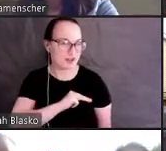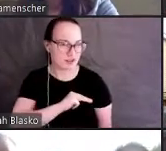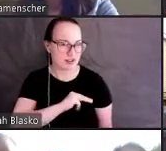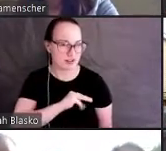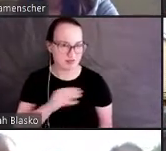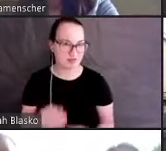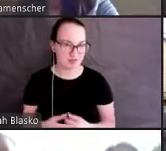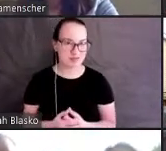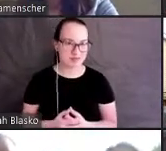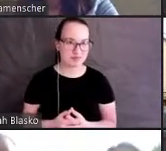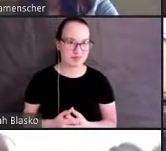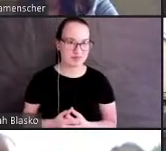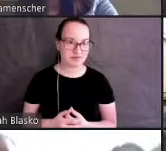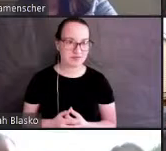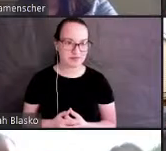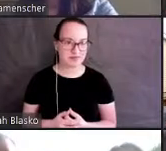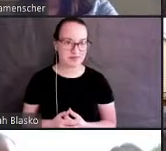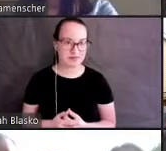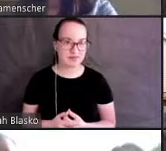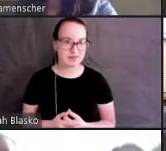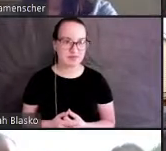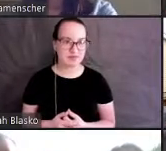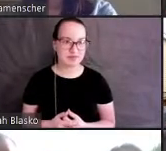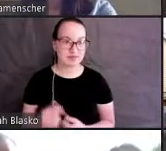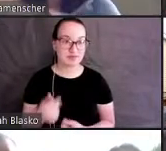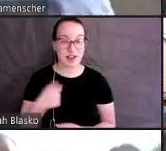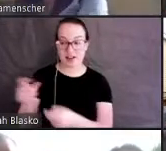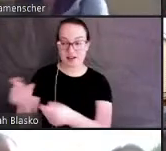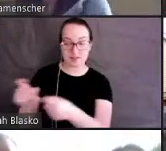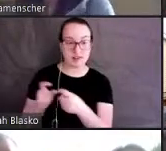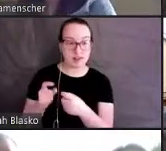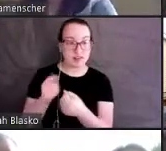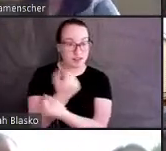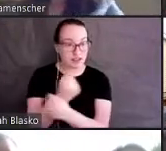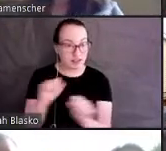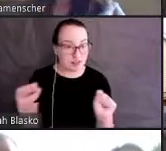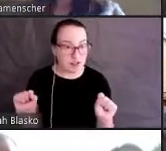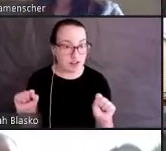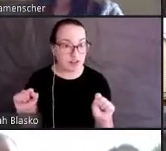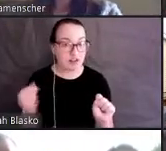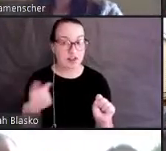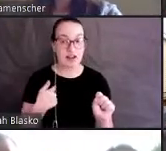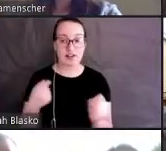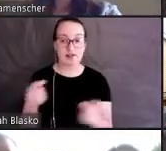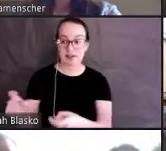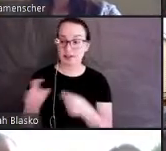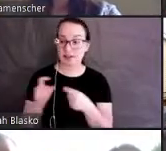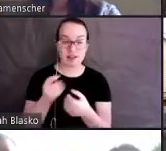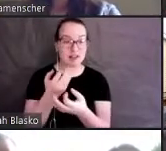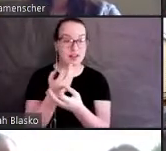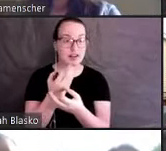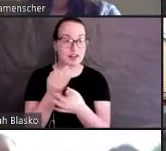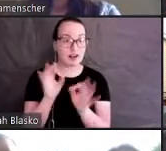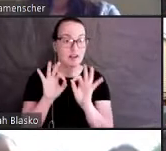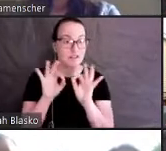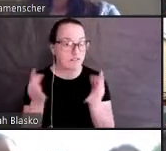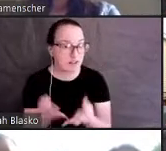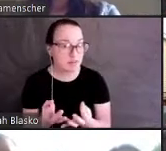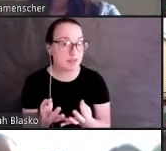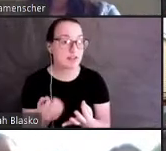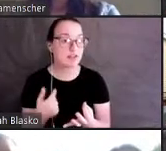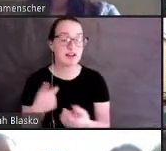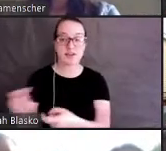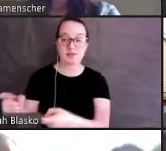you recognize that I've been given salvation. I have been given a family. I've been given brothers and